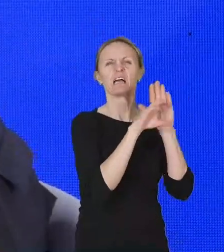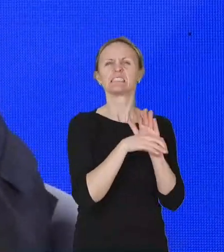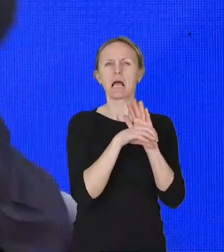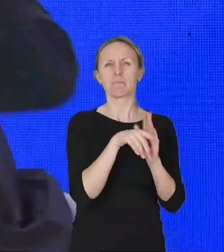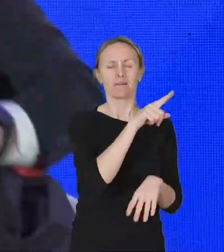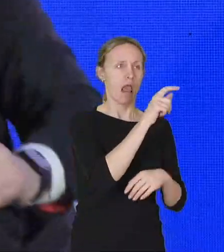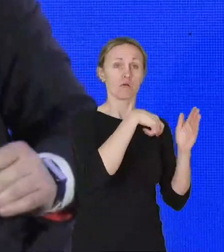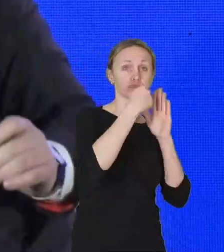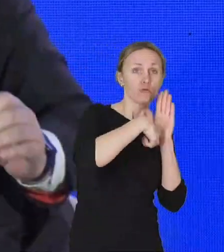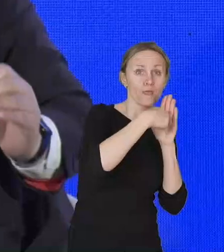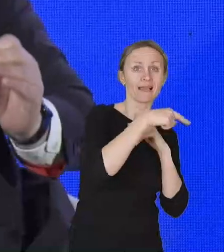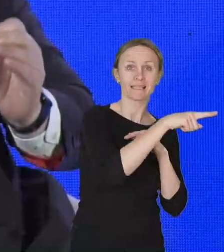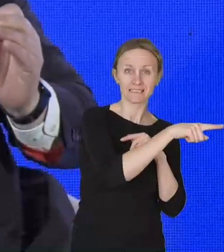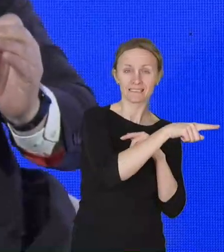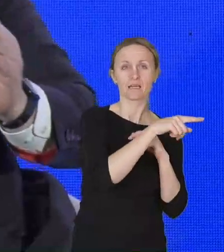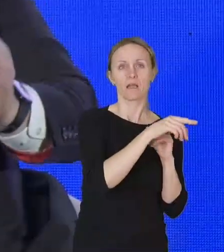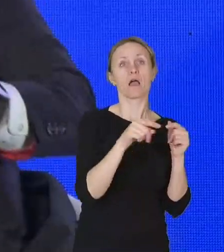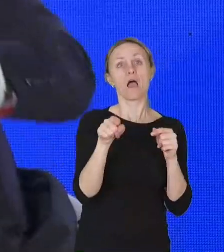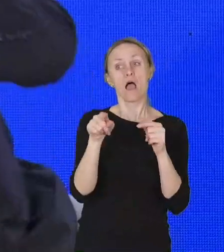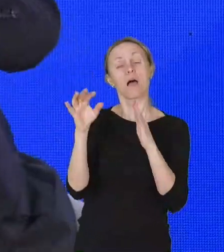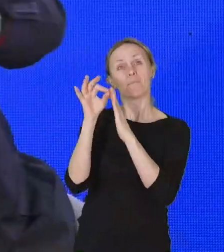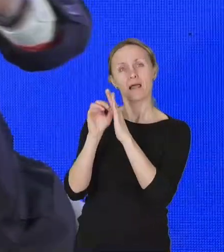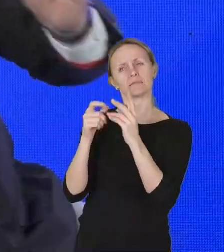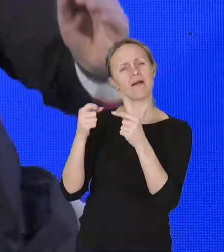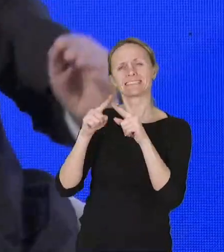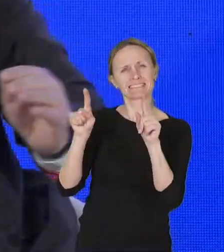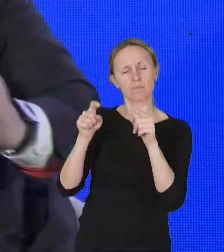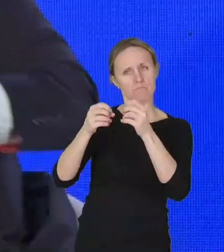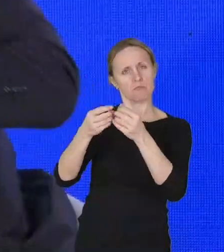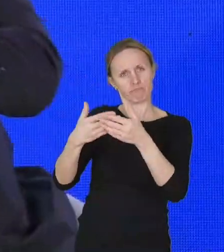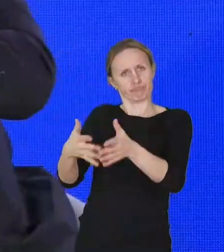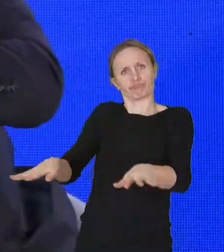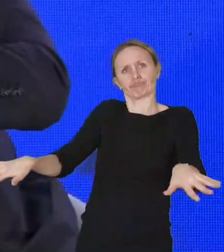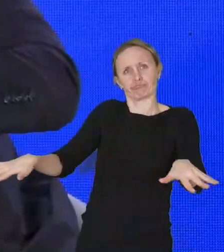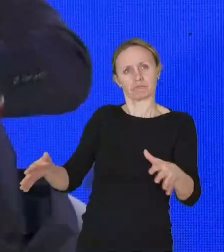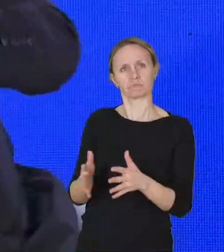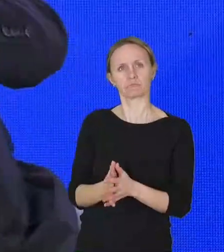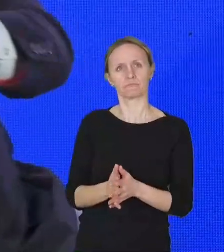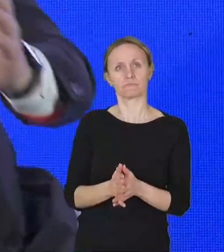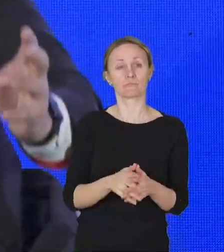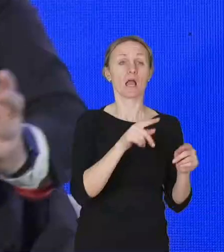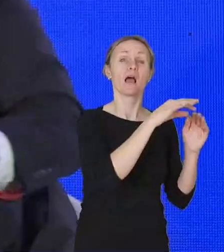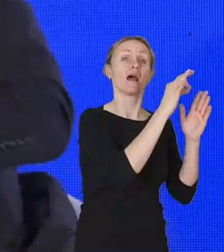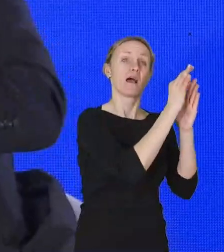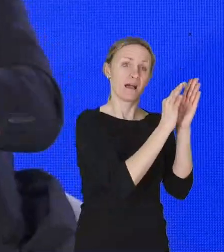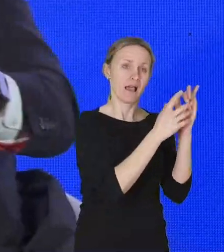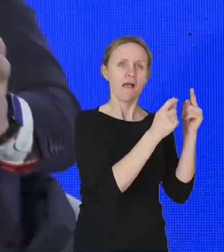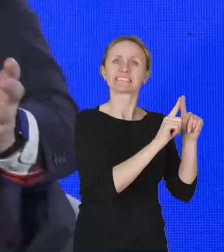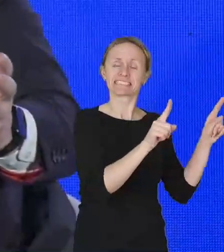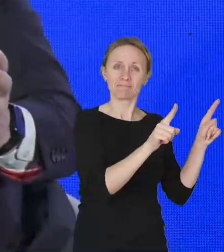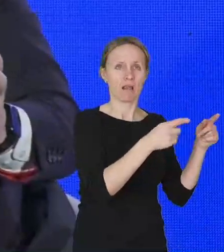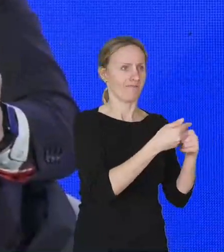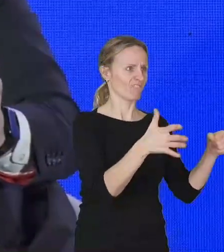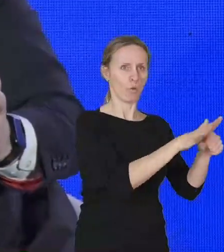decarbonized there. But they don't care about the region, about what